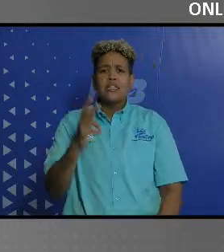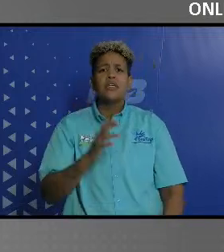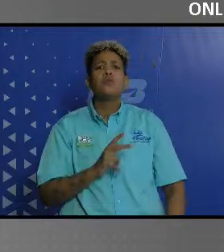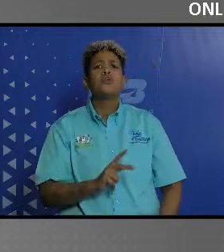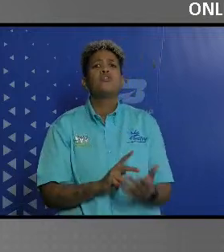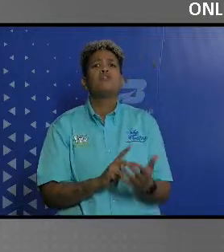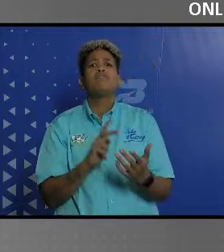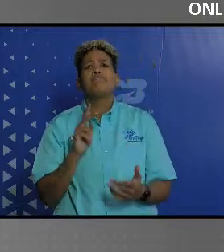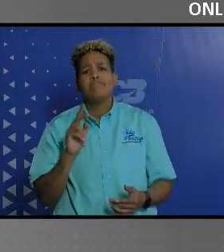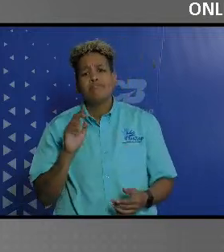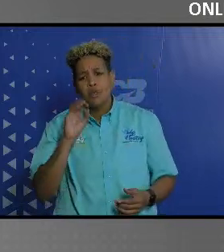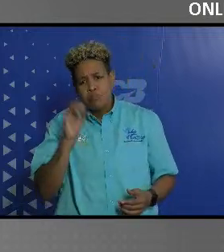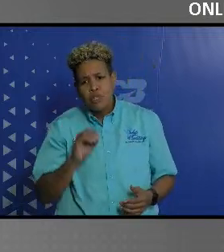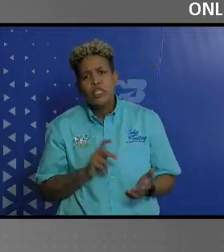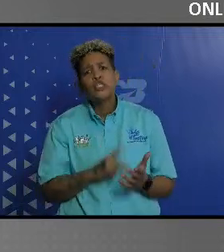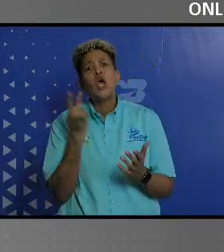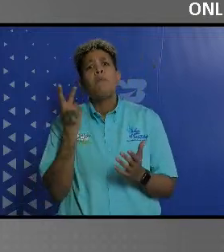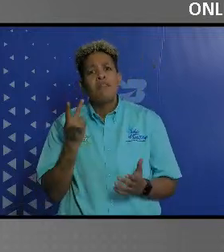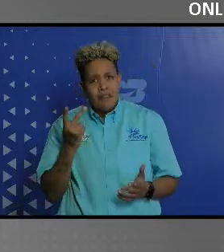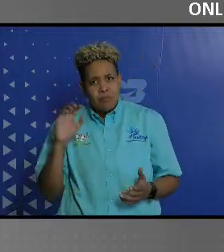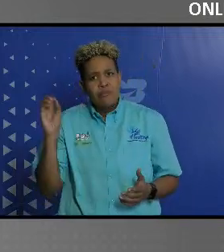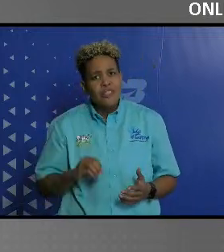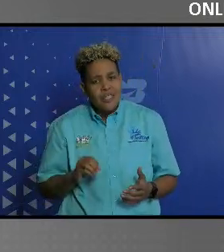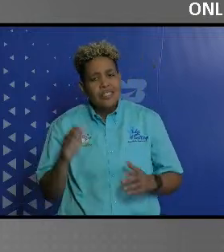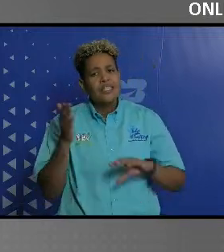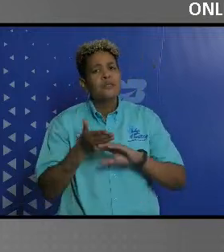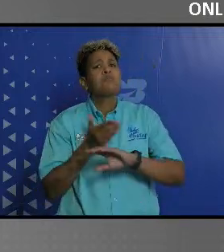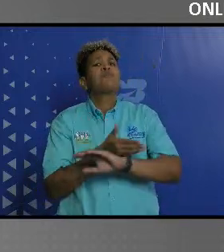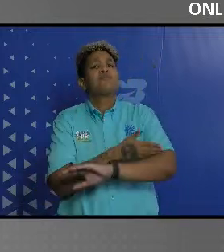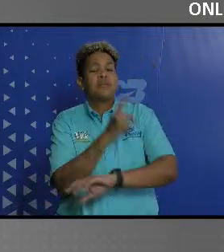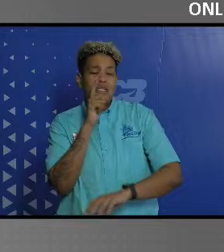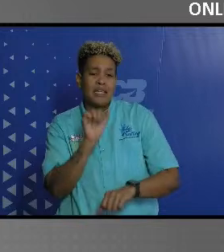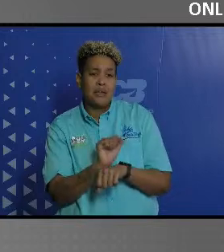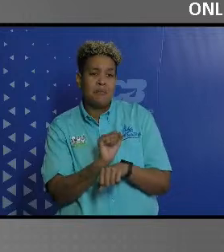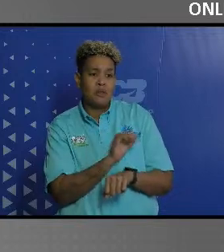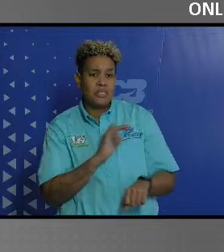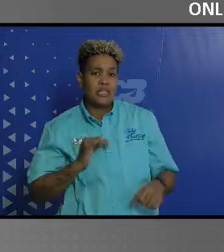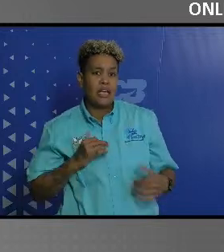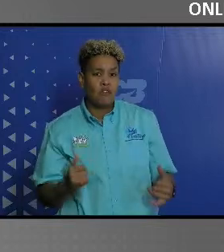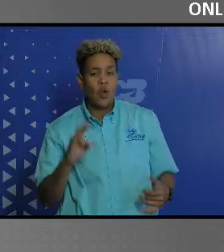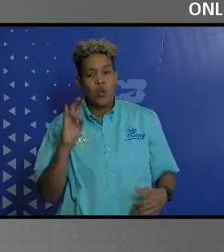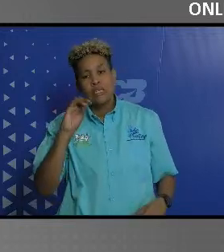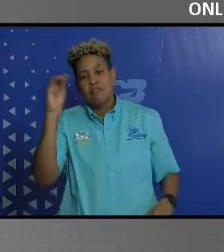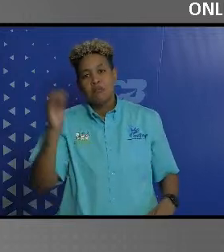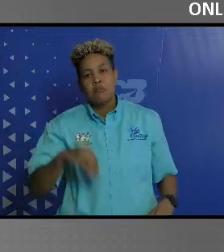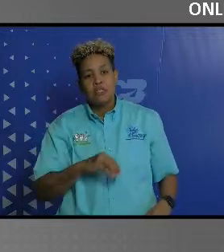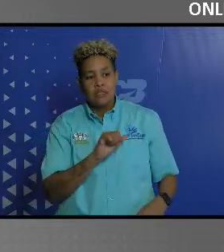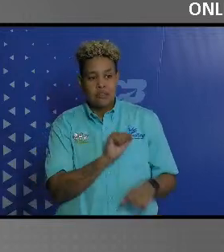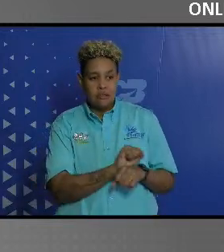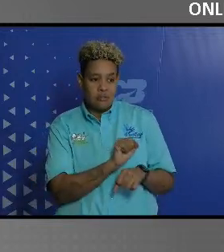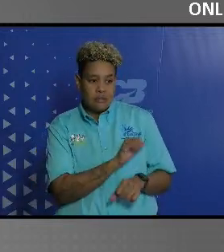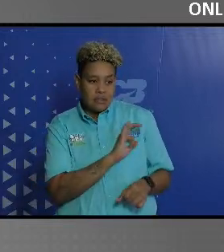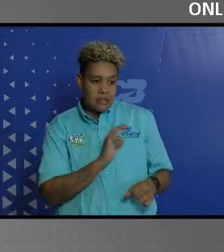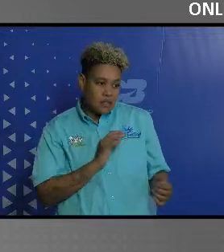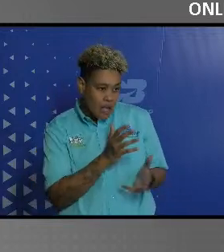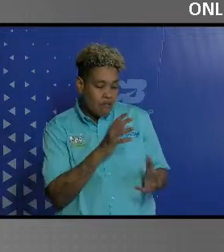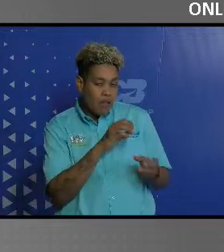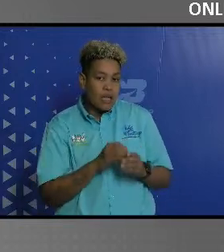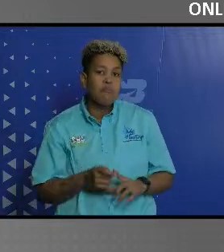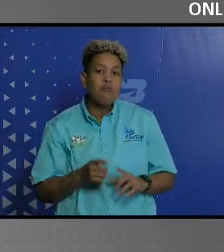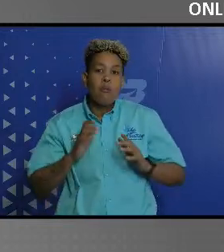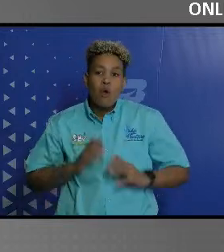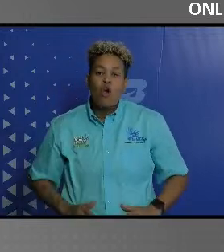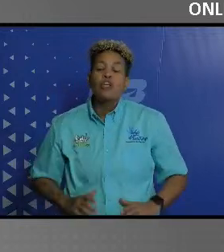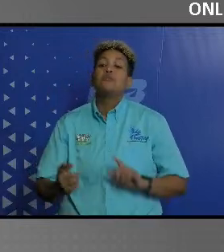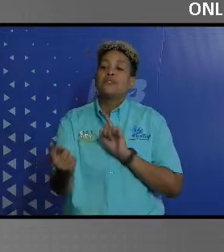double-digit improvement in our employee engagement. We now sit at near 70% employee engagement. So from the customer and from